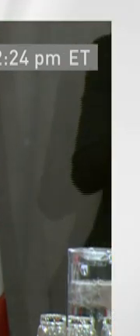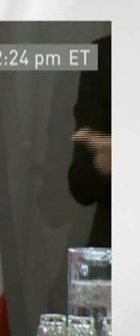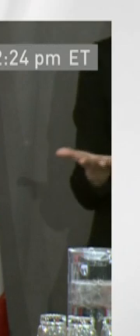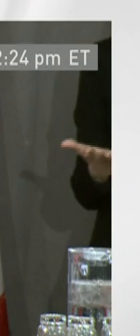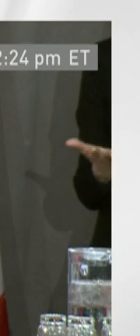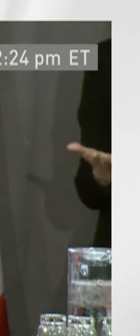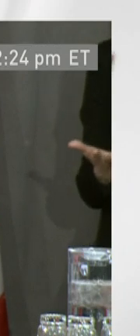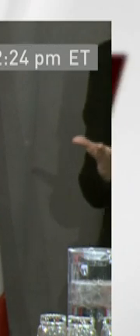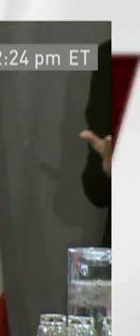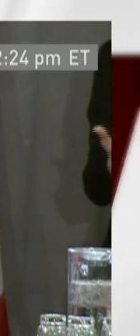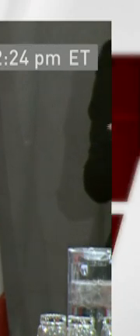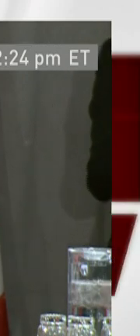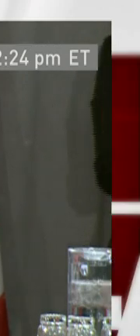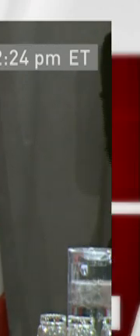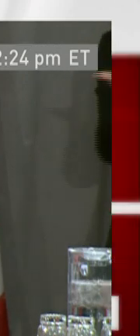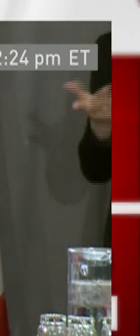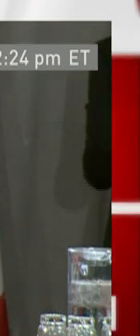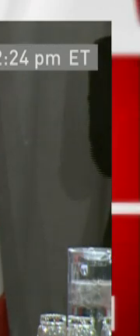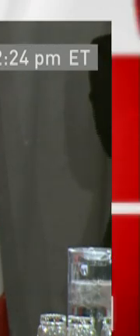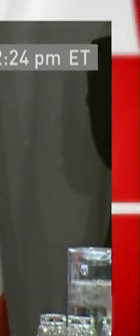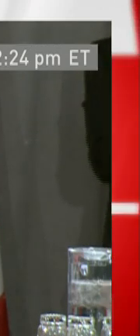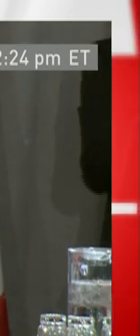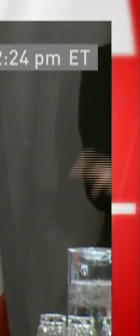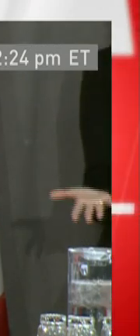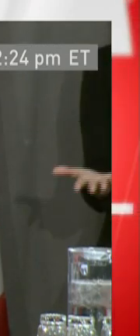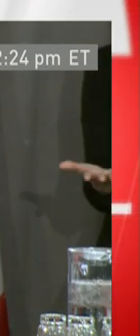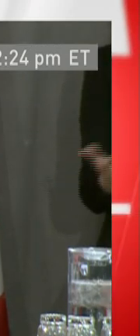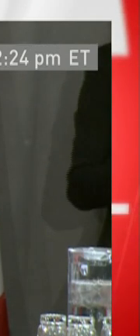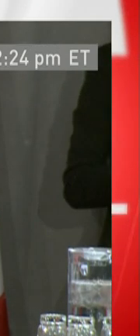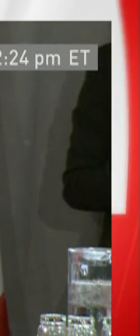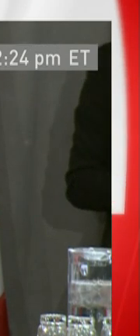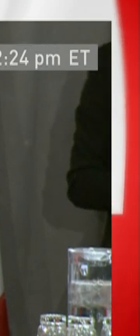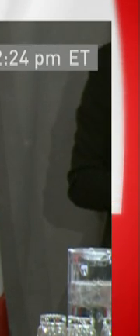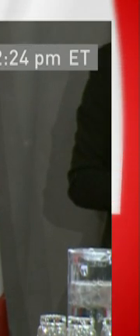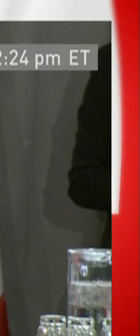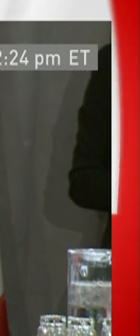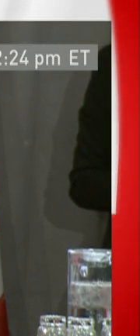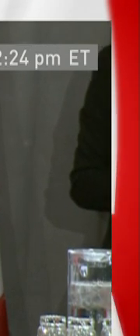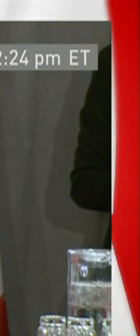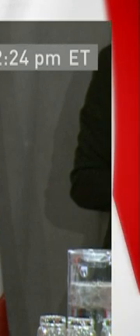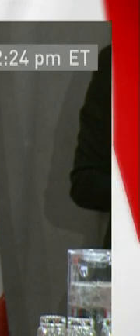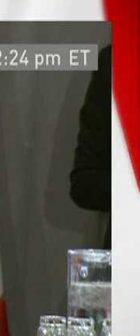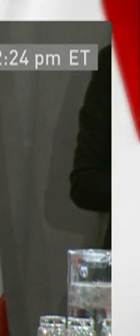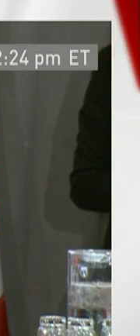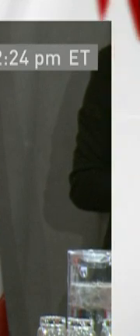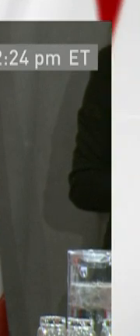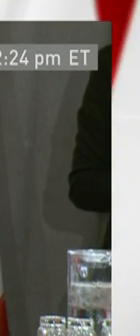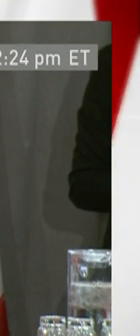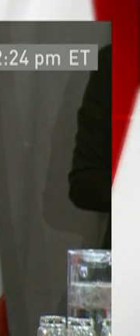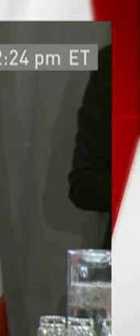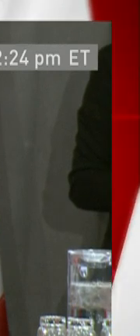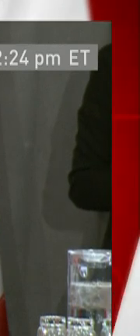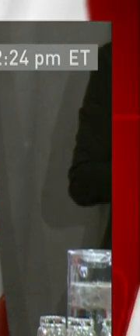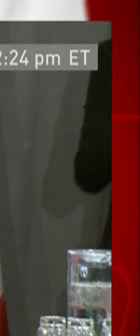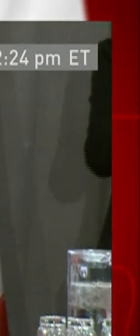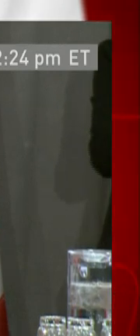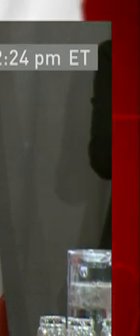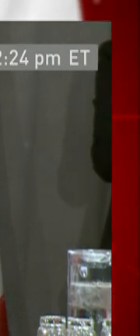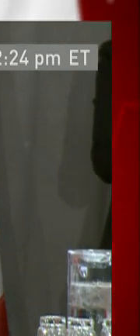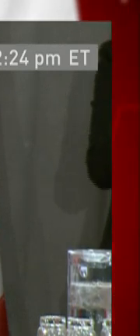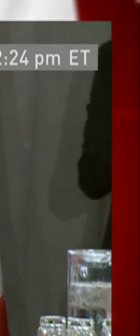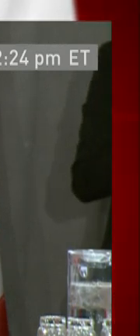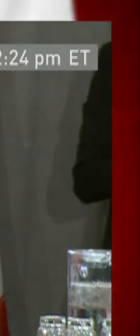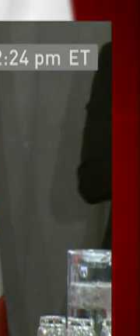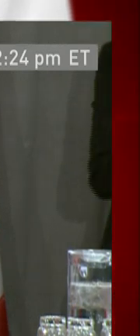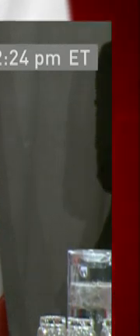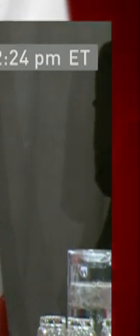I think the other thing we want to prepare for the other side, we know that this is a temporary thing. We don't know how long or how big,